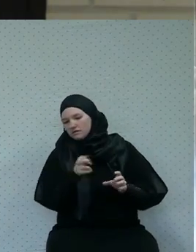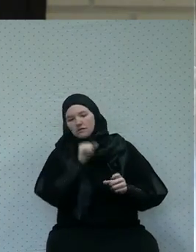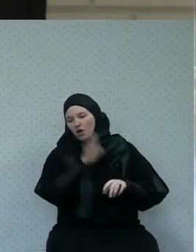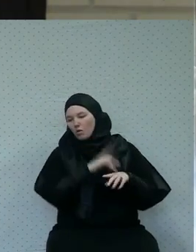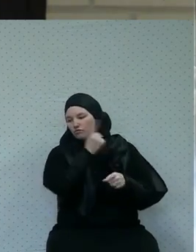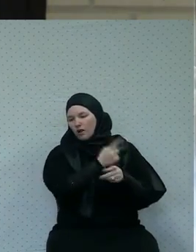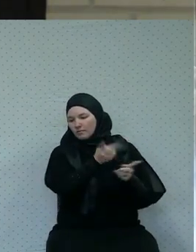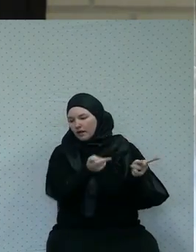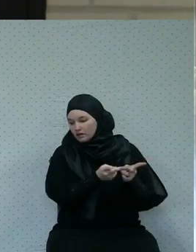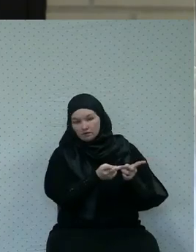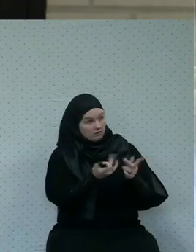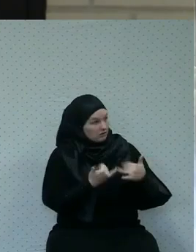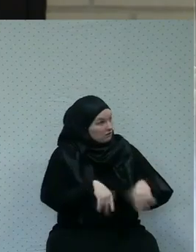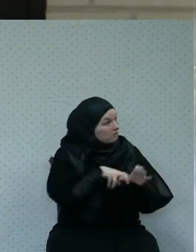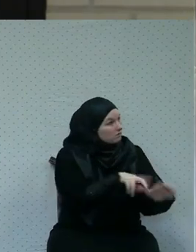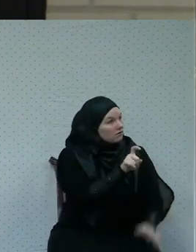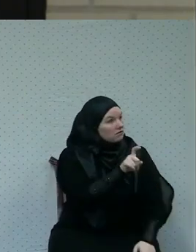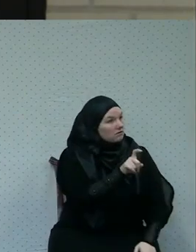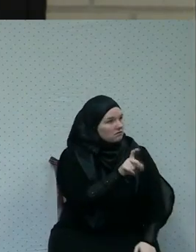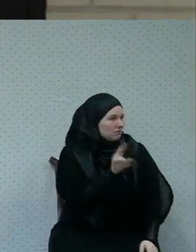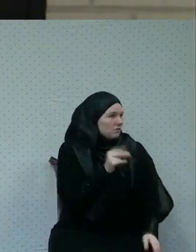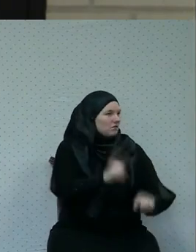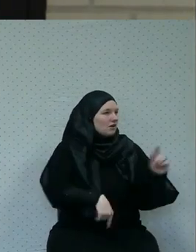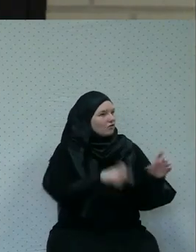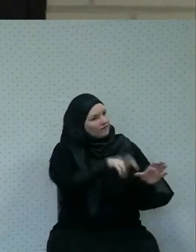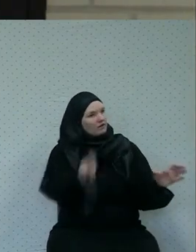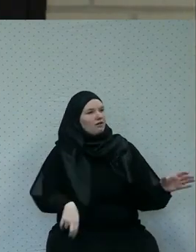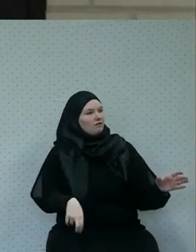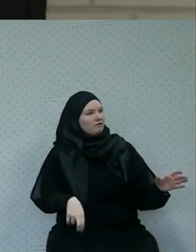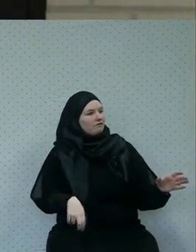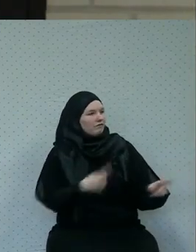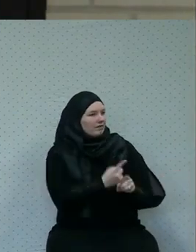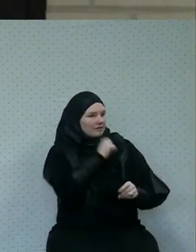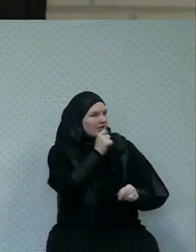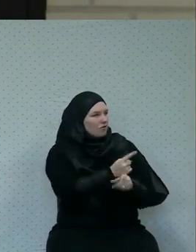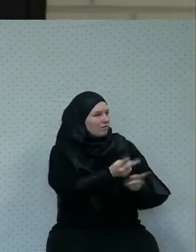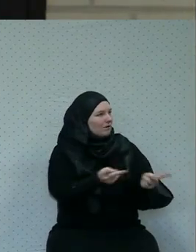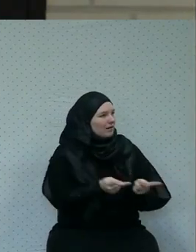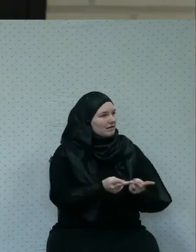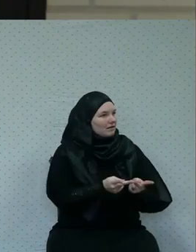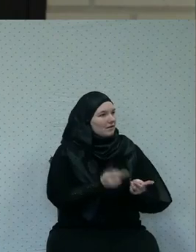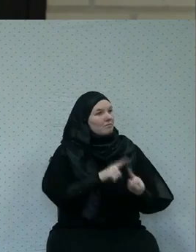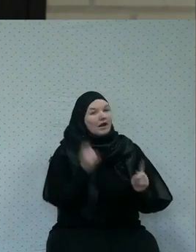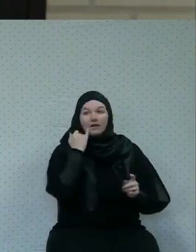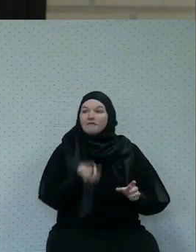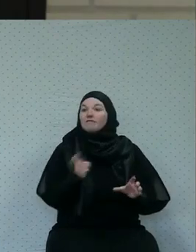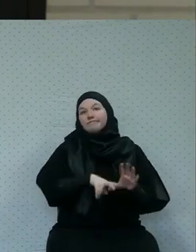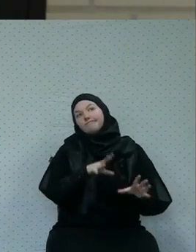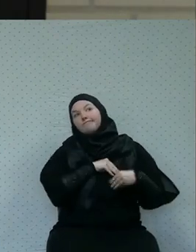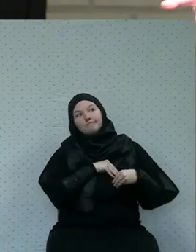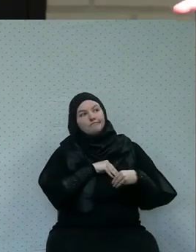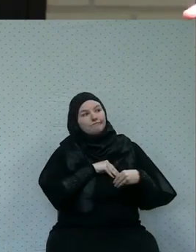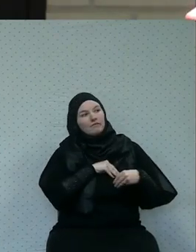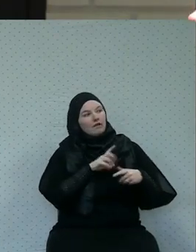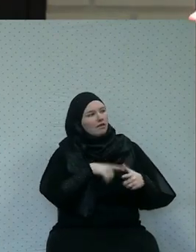do? You still ride it? You can, but if you do, you're not getting where you want. You're getting where the